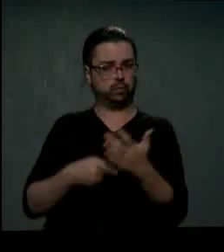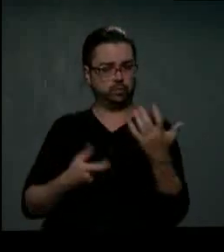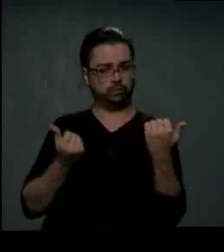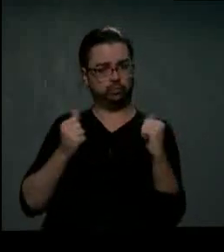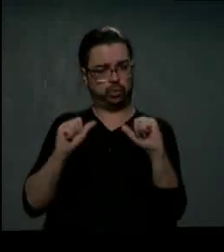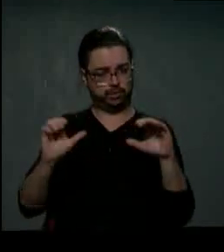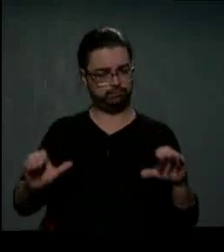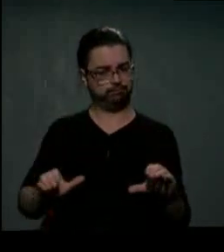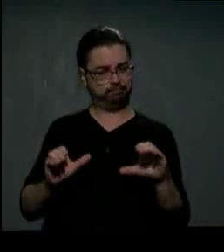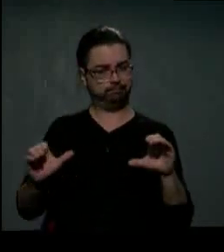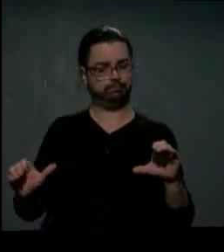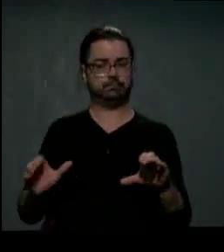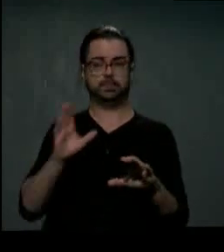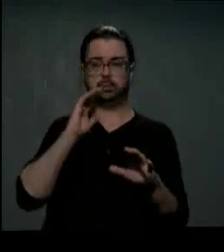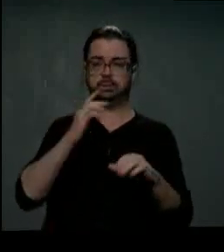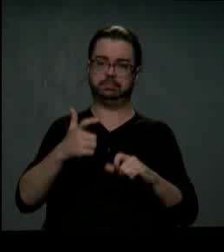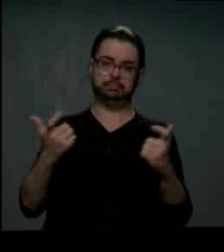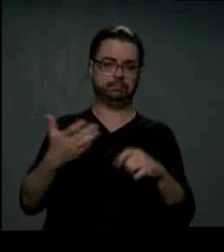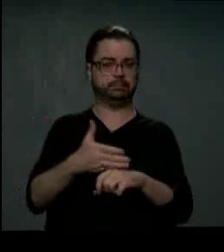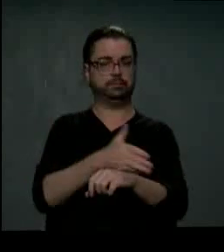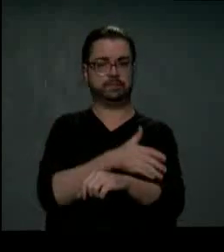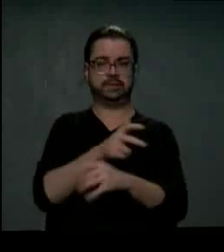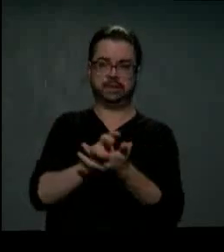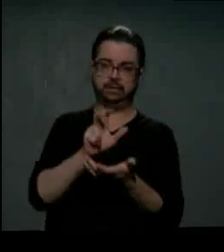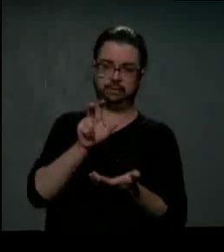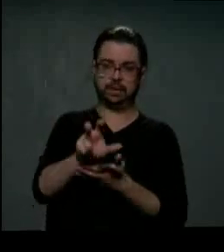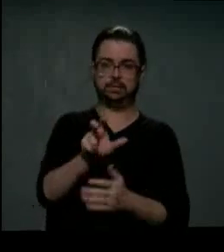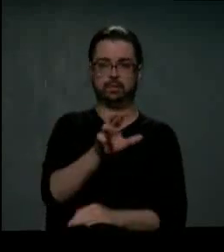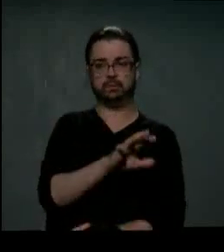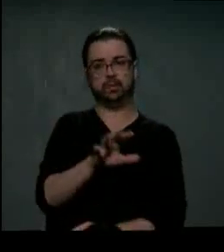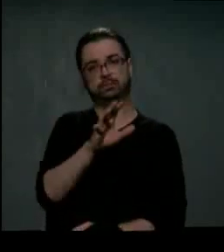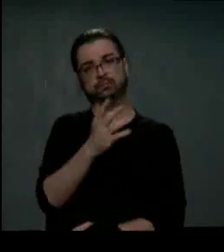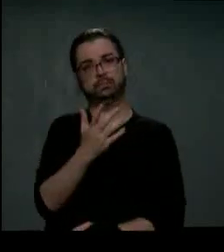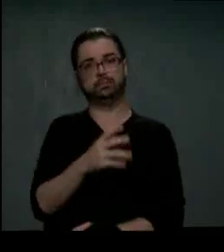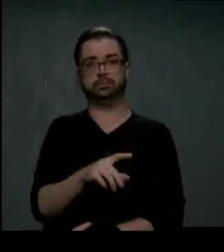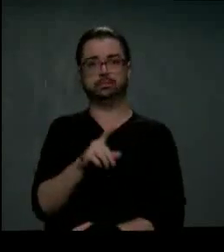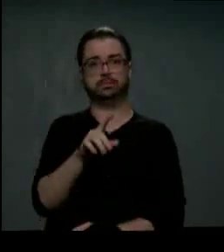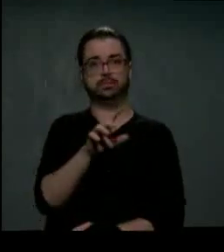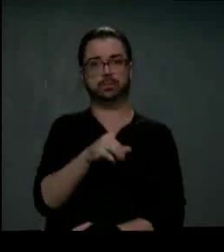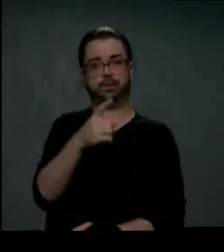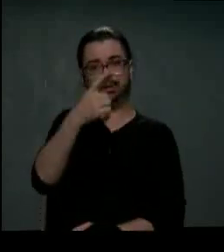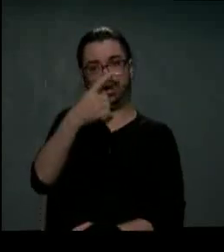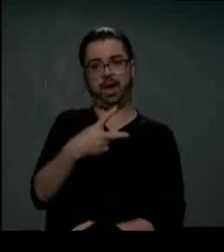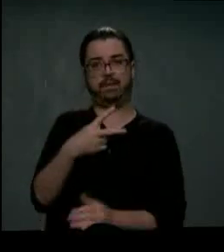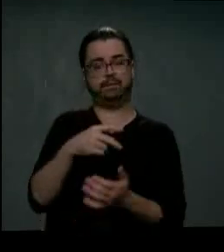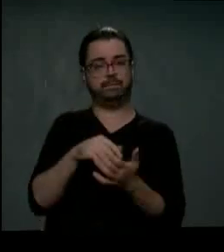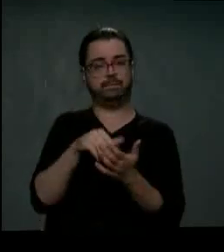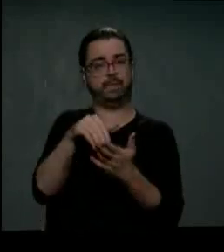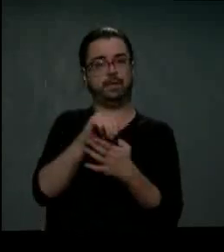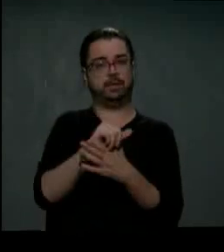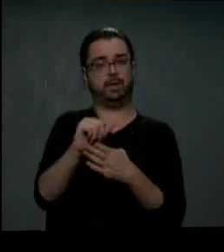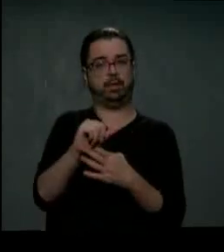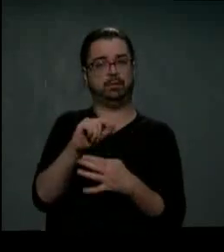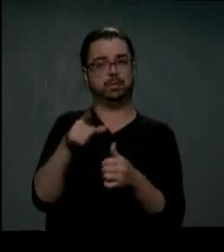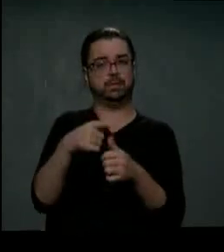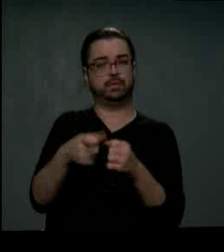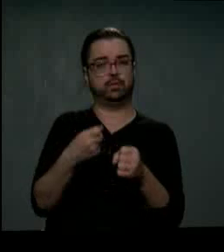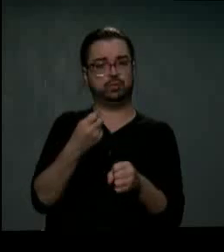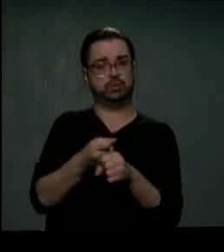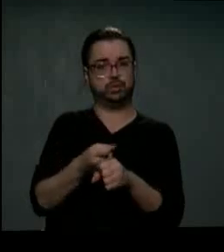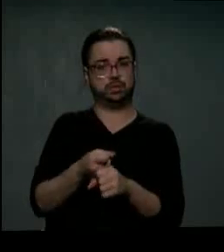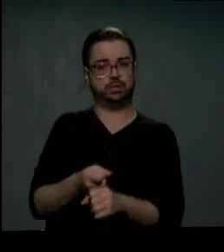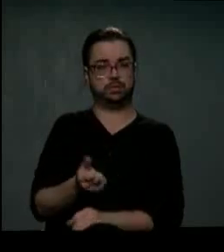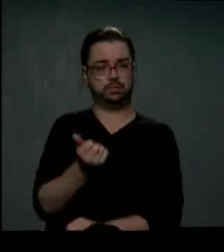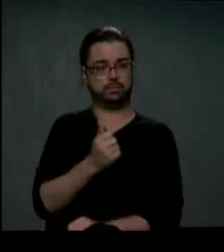here. It's going to be a significant investment, probably around the neighborhood of $500,000 within the first year. Are there